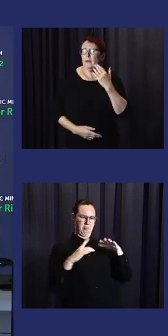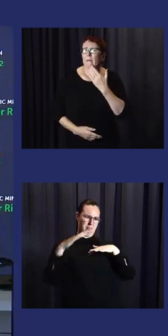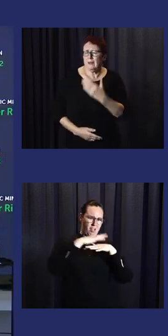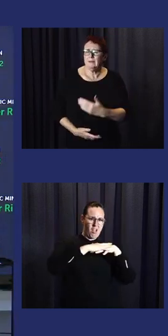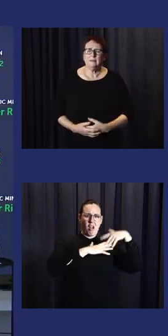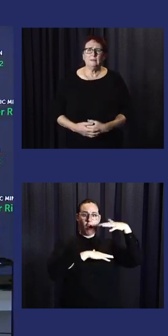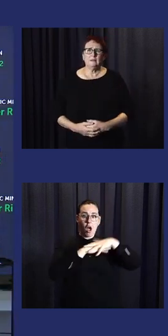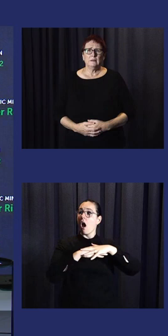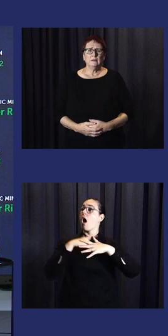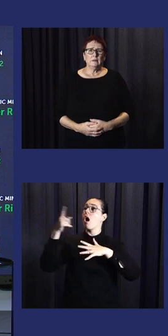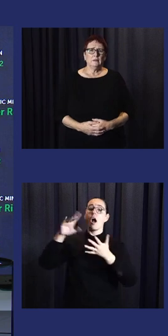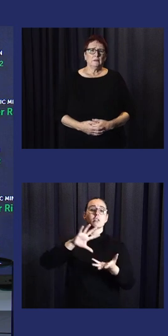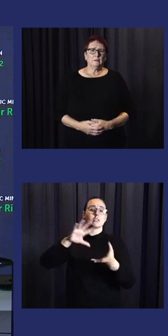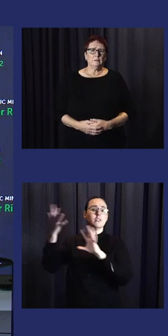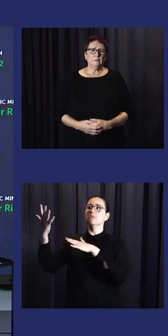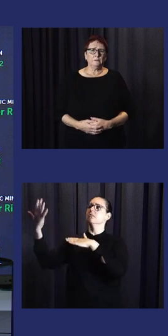Well done.